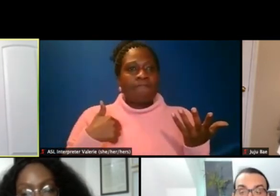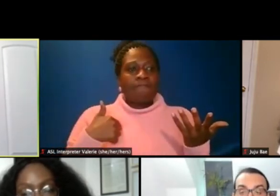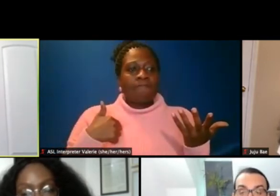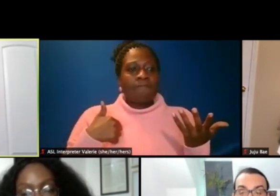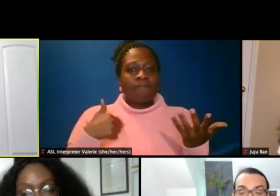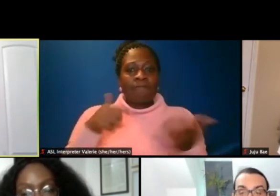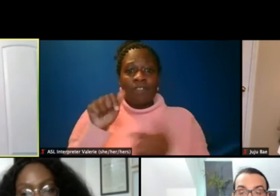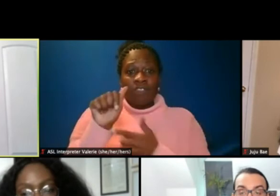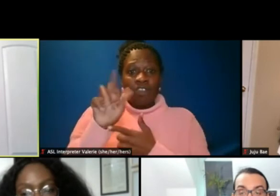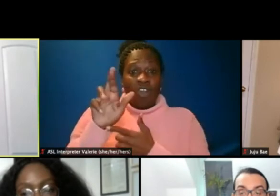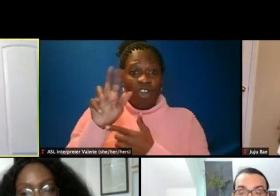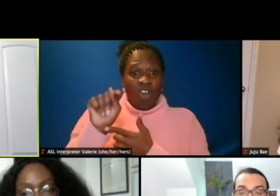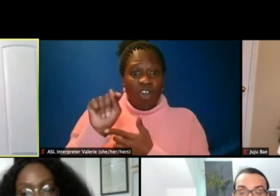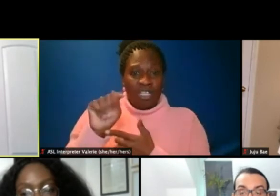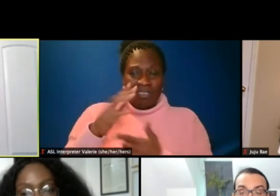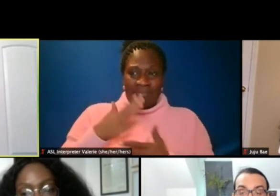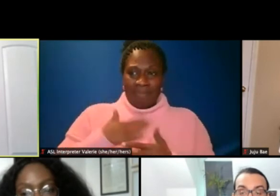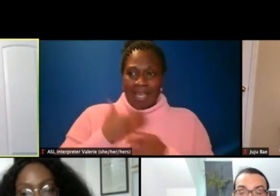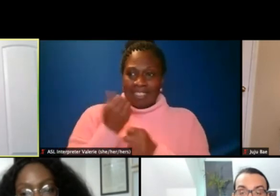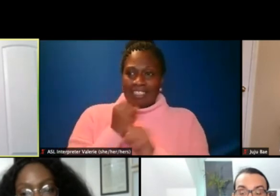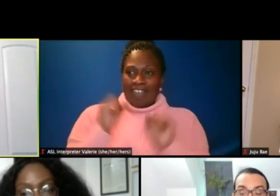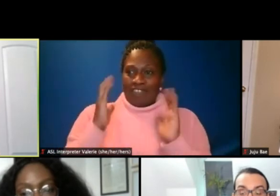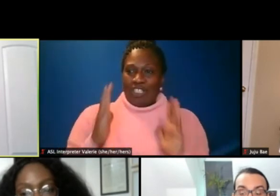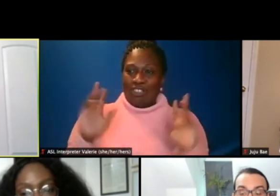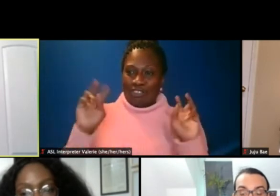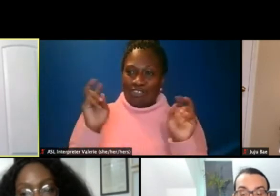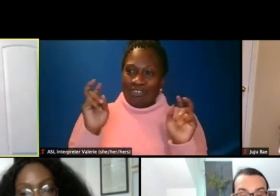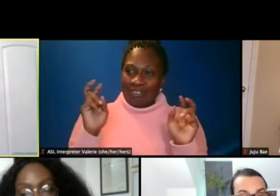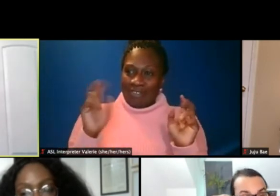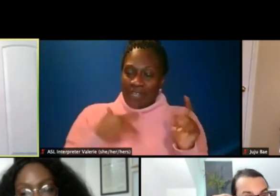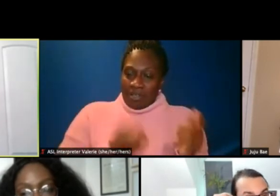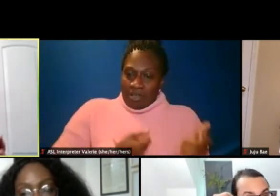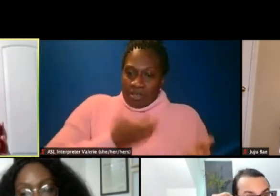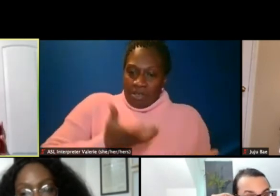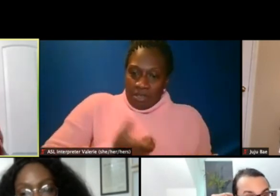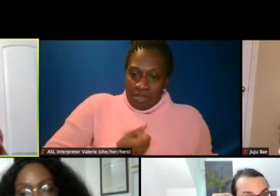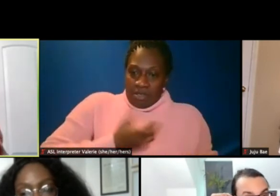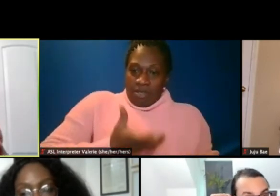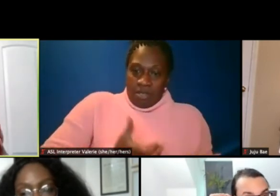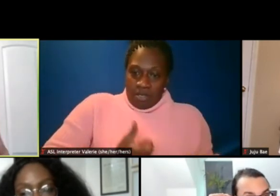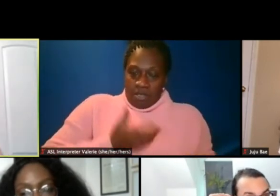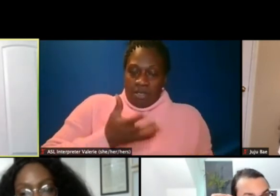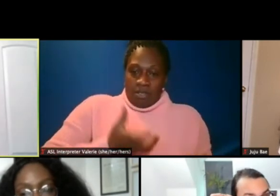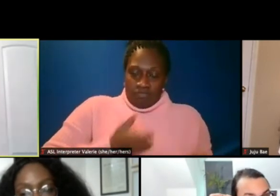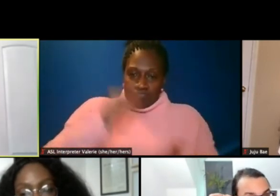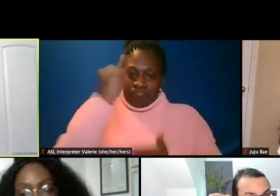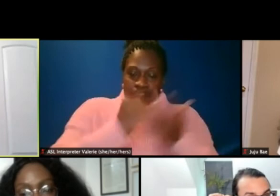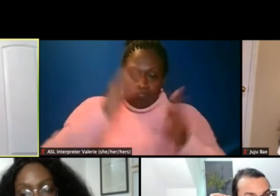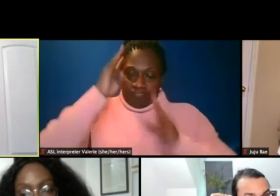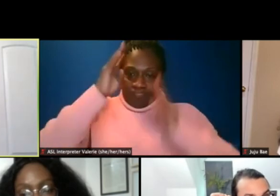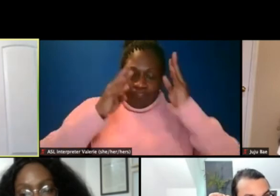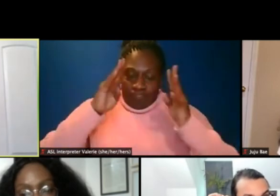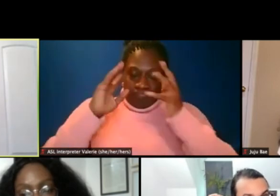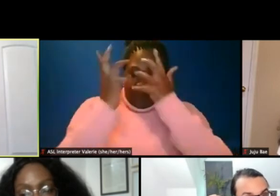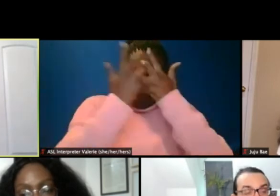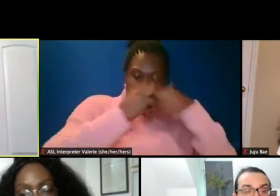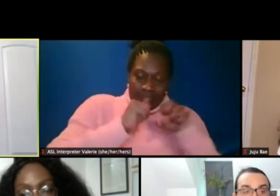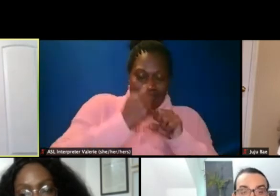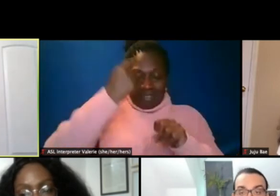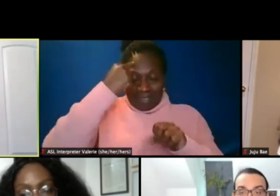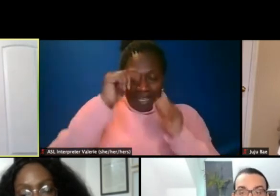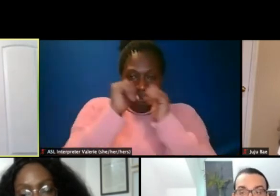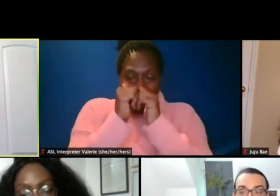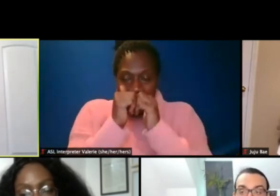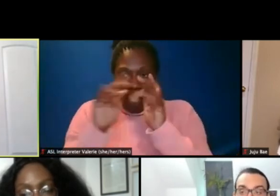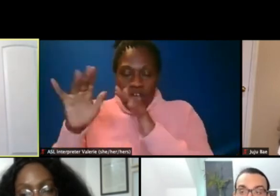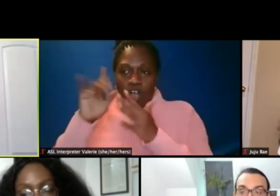art is my savior, you know what I mean? And being able to make sense of all of that in ways that